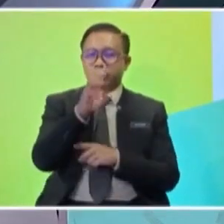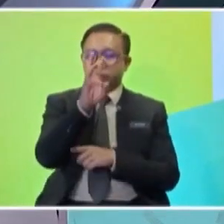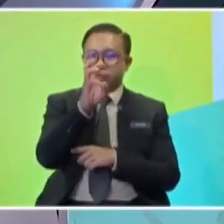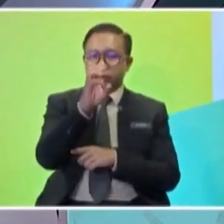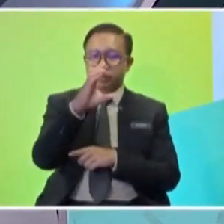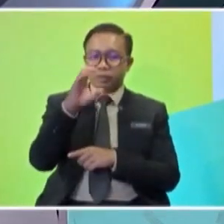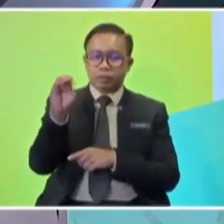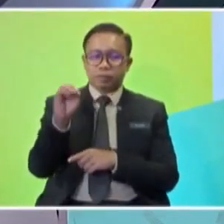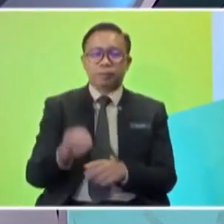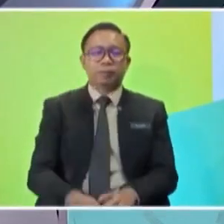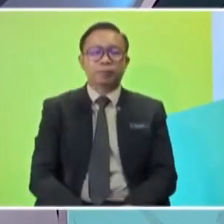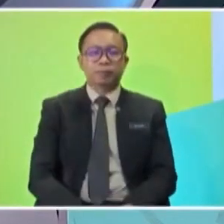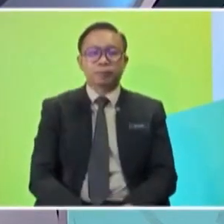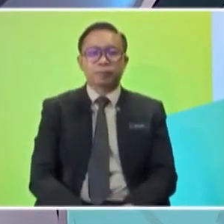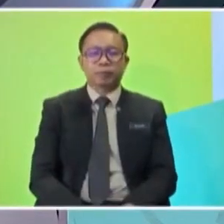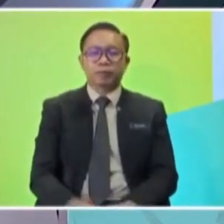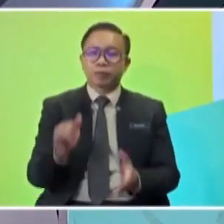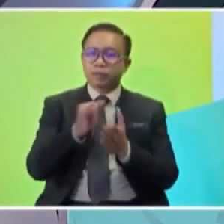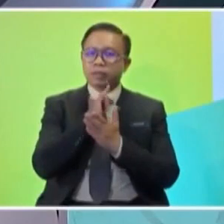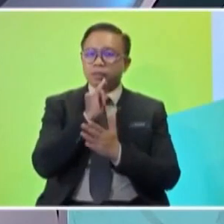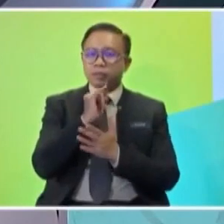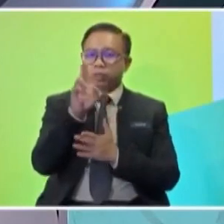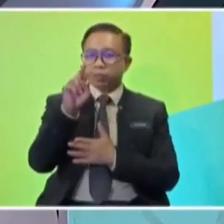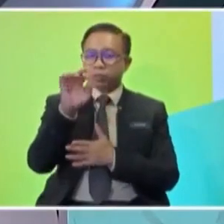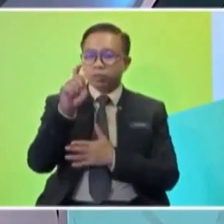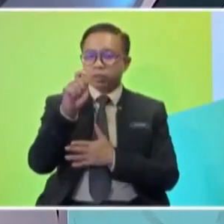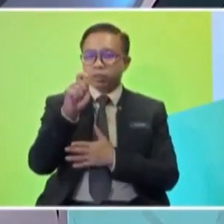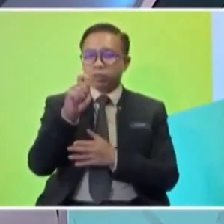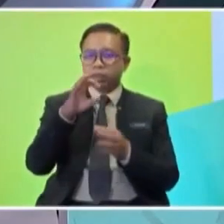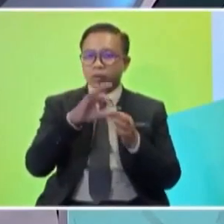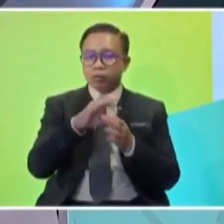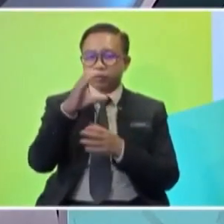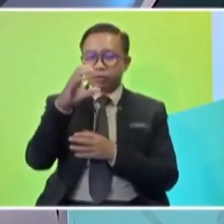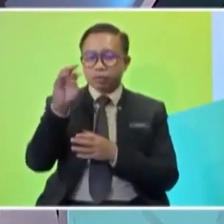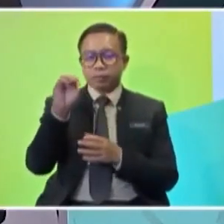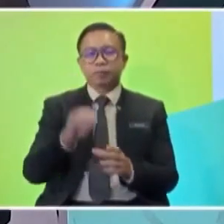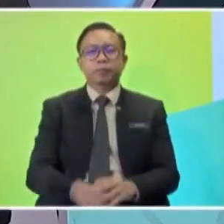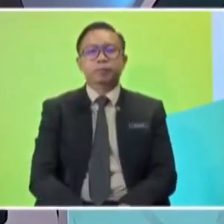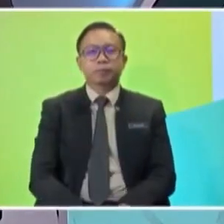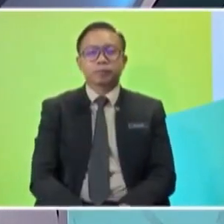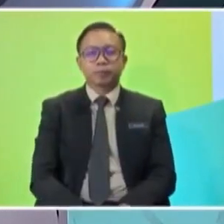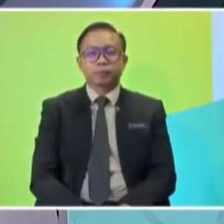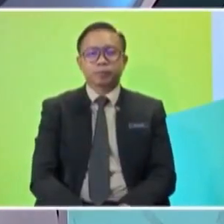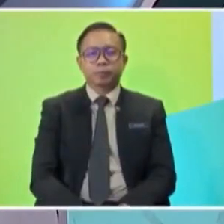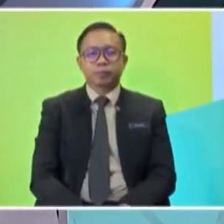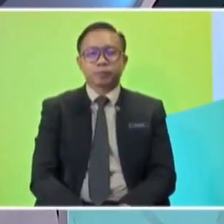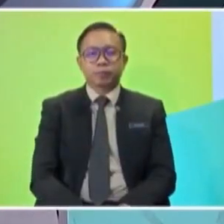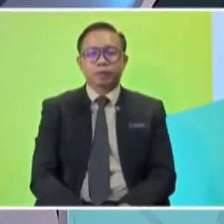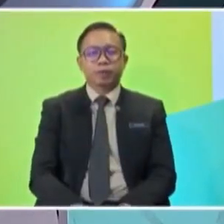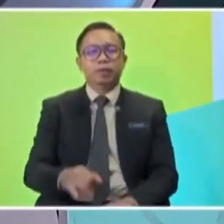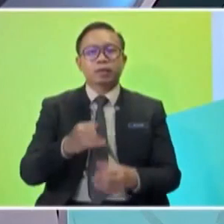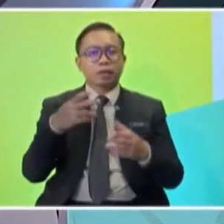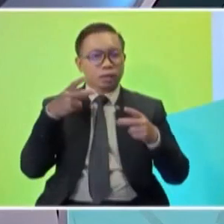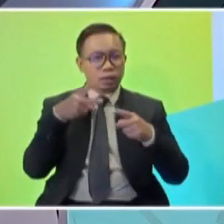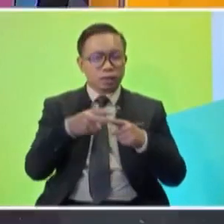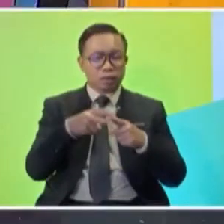centimeter. Okay. Okay, this is in the unit of centimeter. Centimeter. All okay, right. Now what am I going to do? I'm going to cut